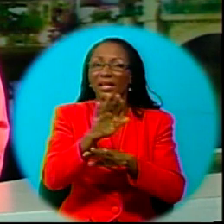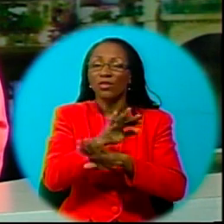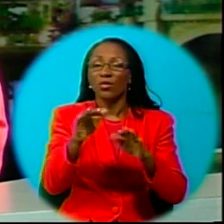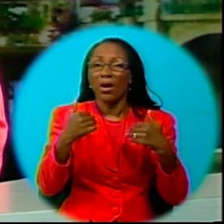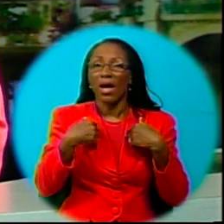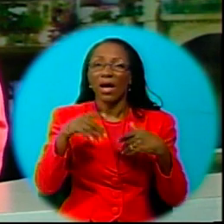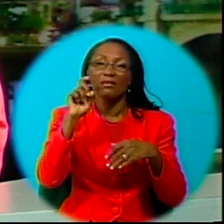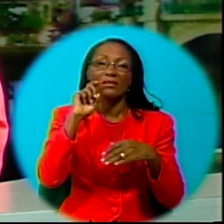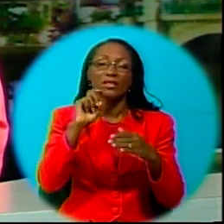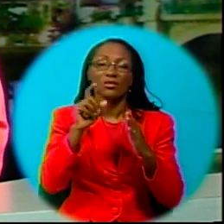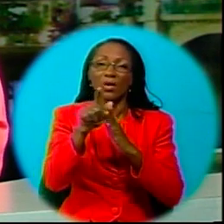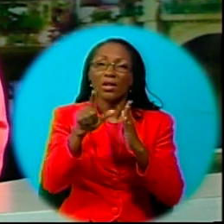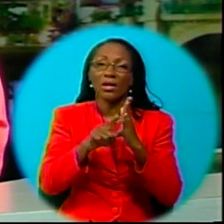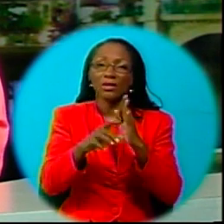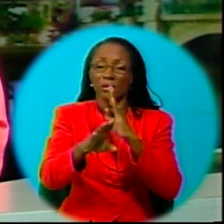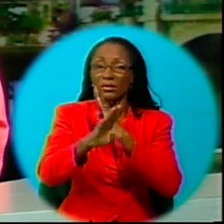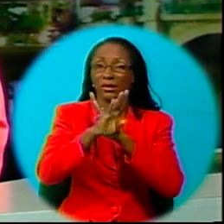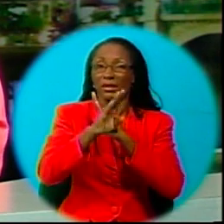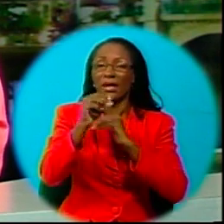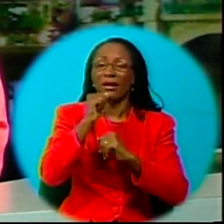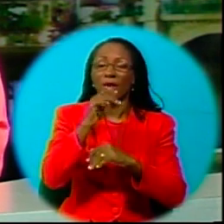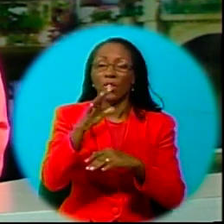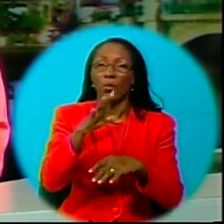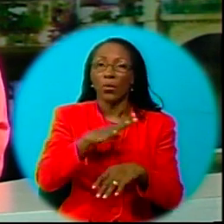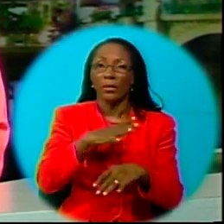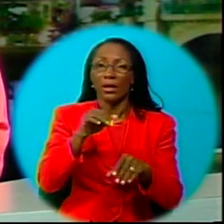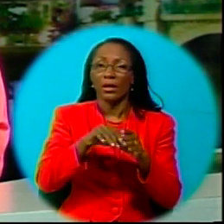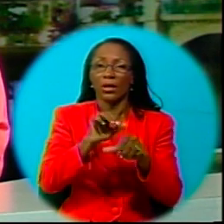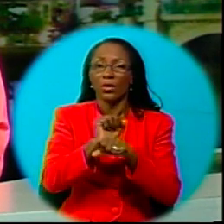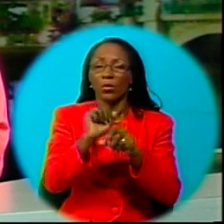too many of them now have become targets.